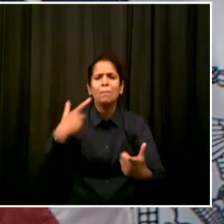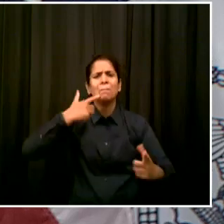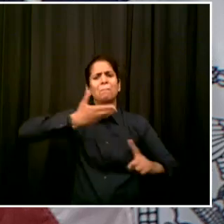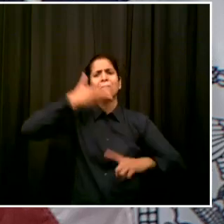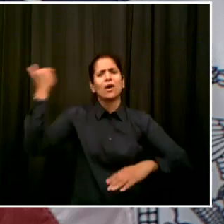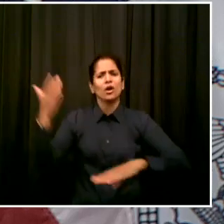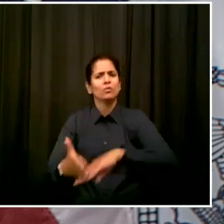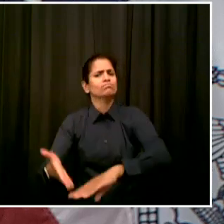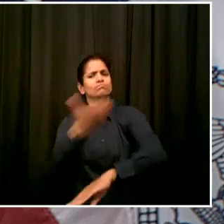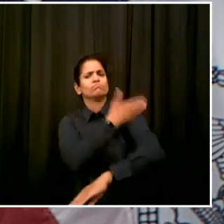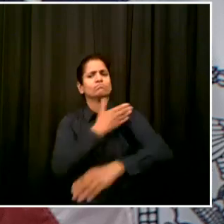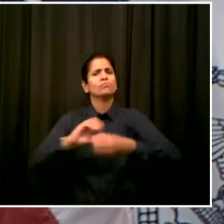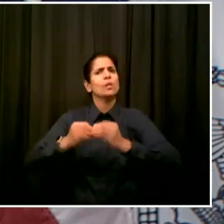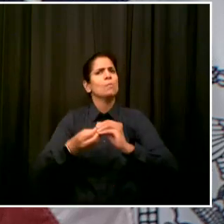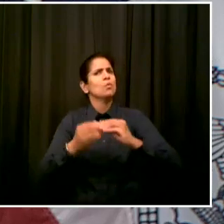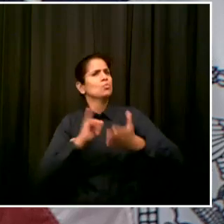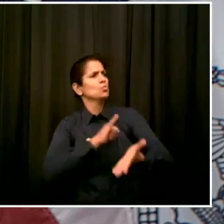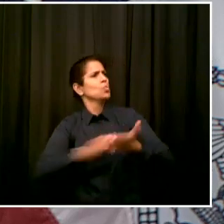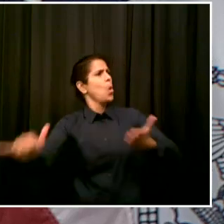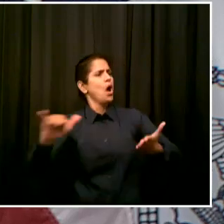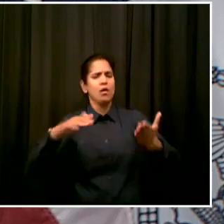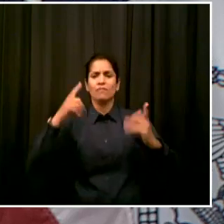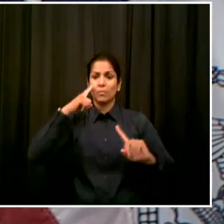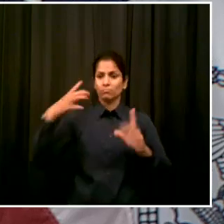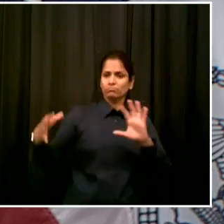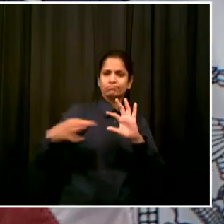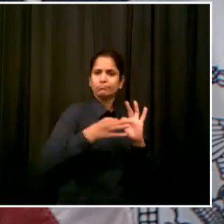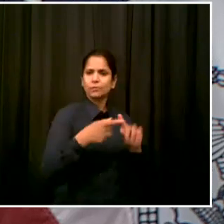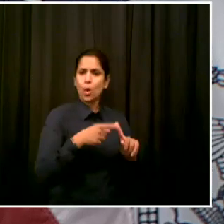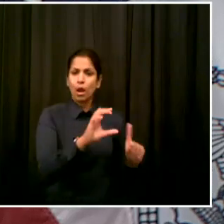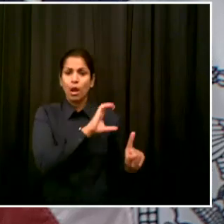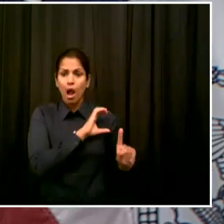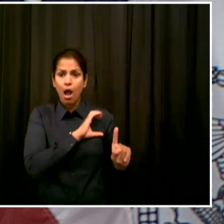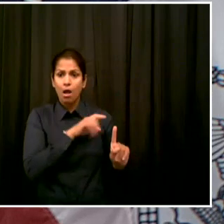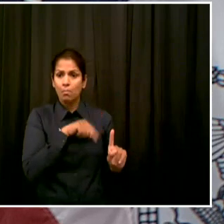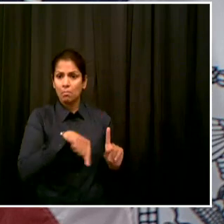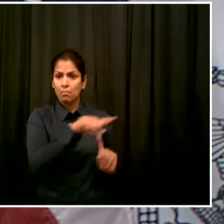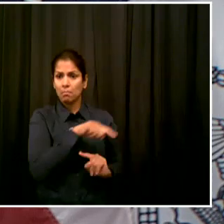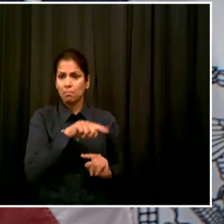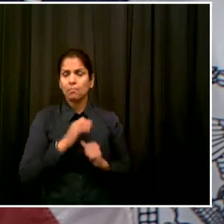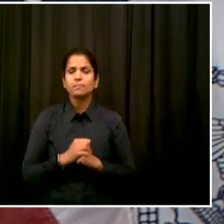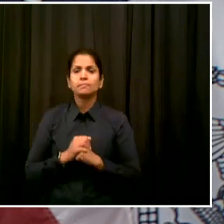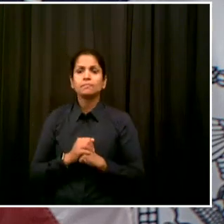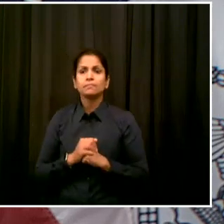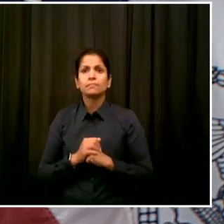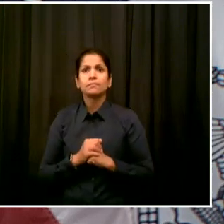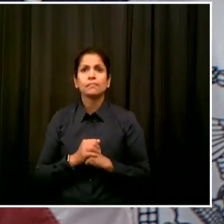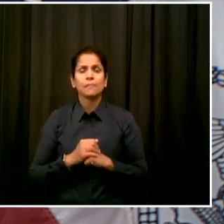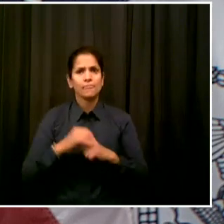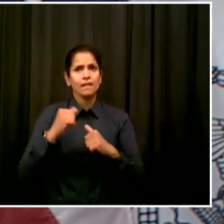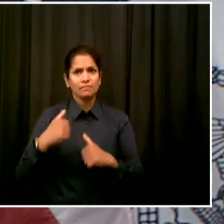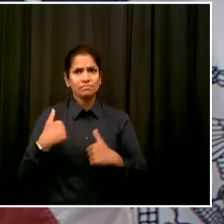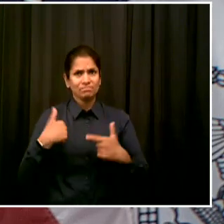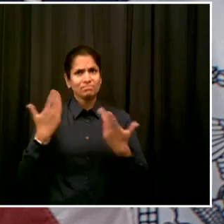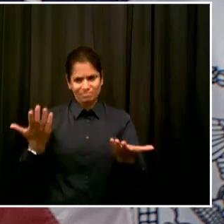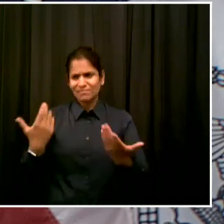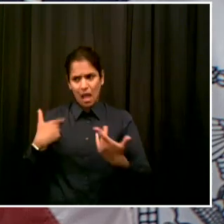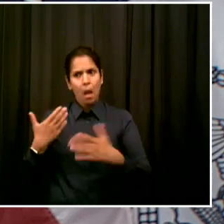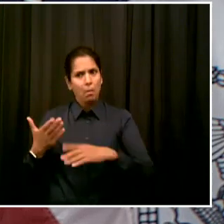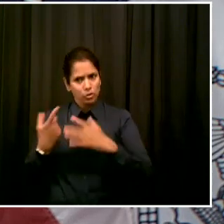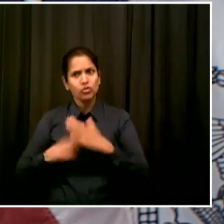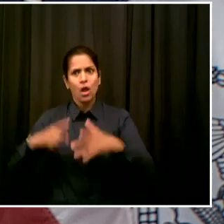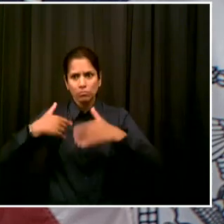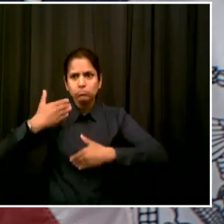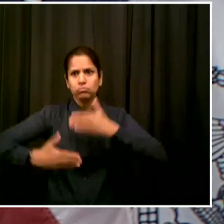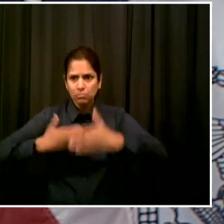be continue to be made. So I look at it very differently. New York City, we didn't, with all due respect to the governor, we didn't